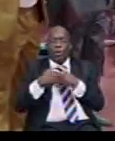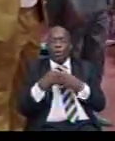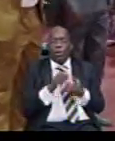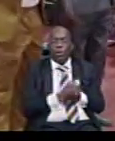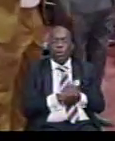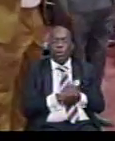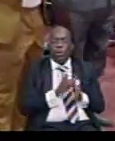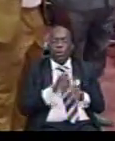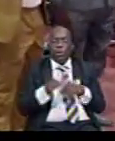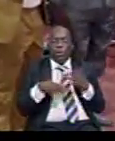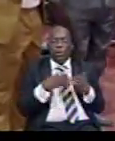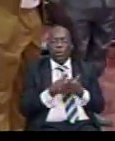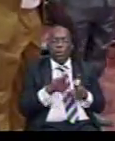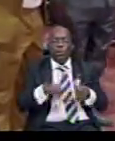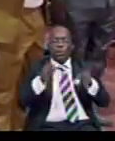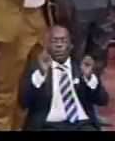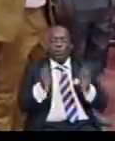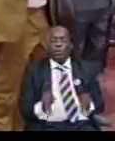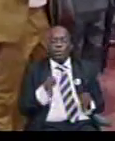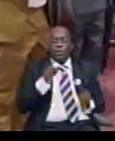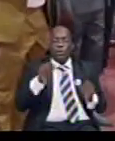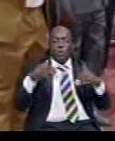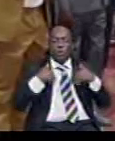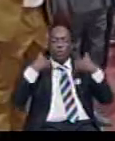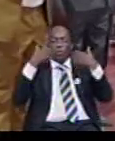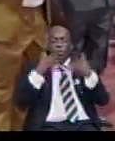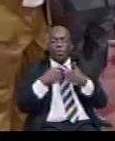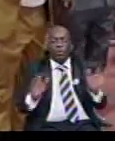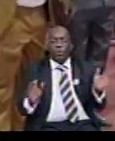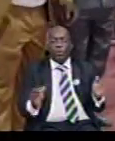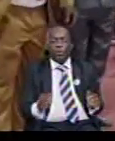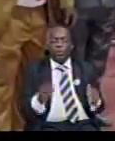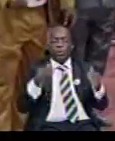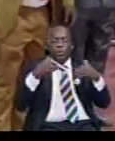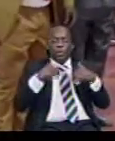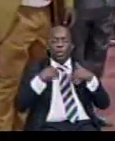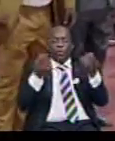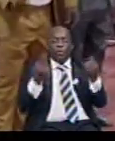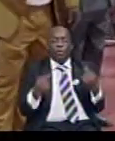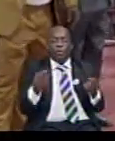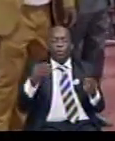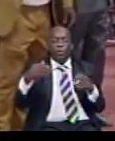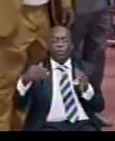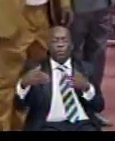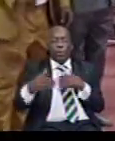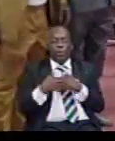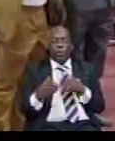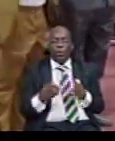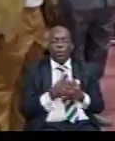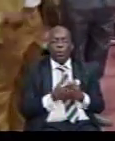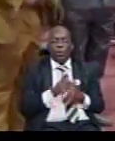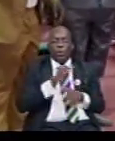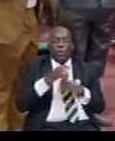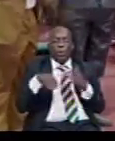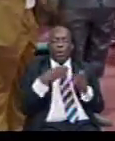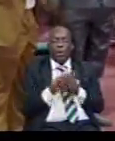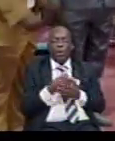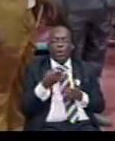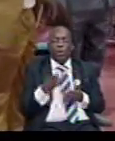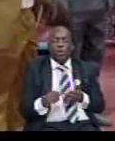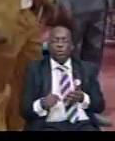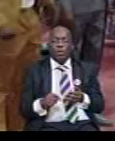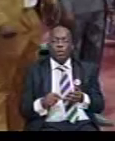All the strength you have lost has come back. All the destiny, all